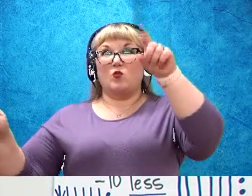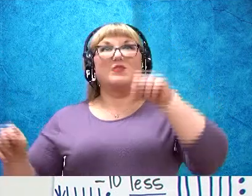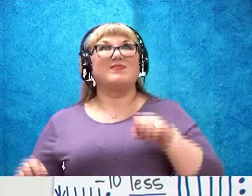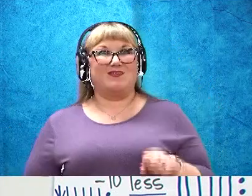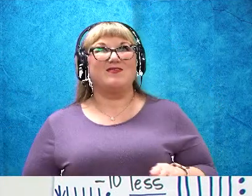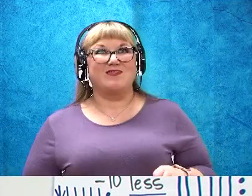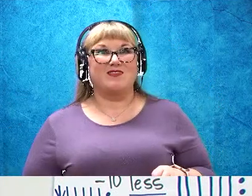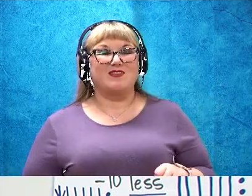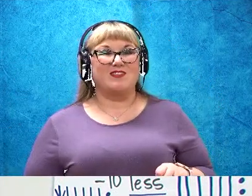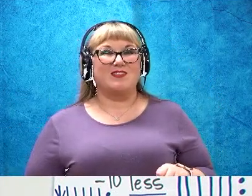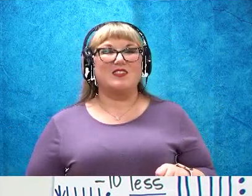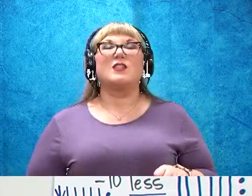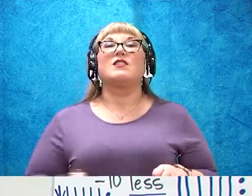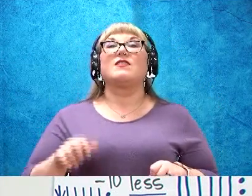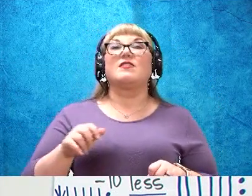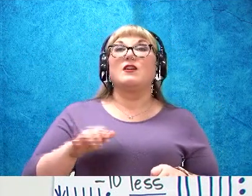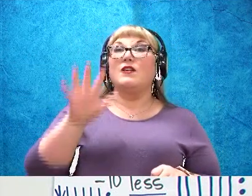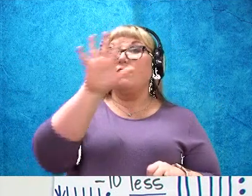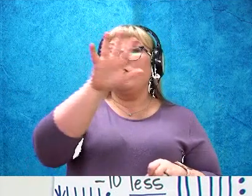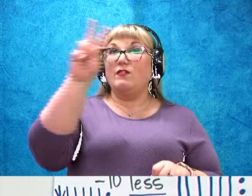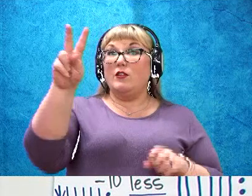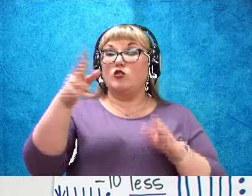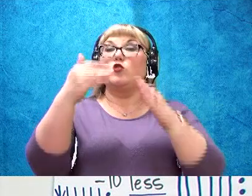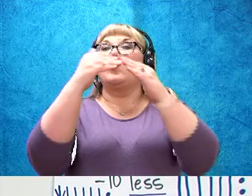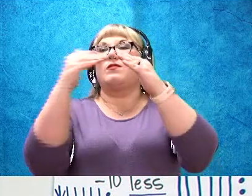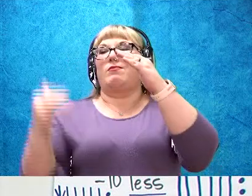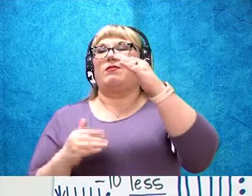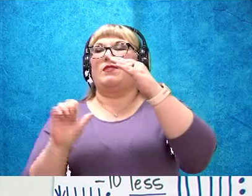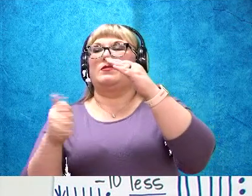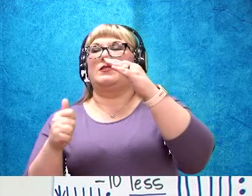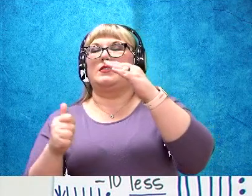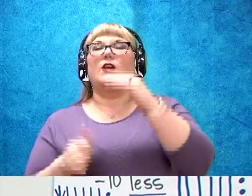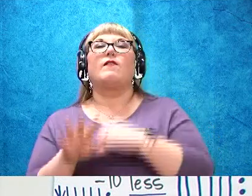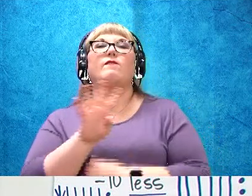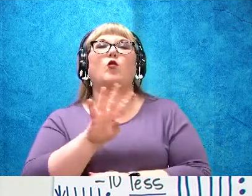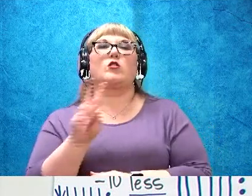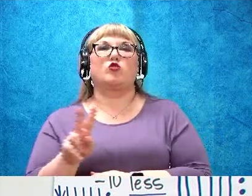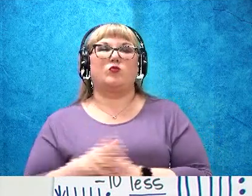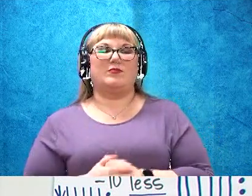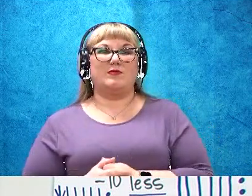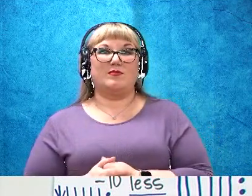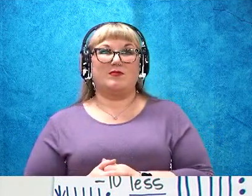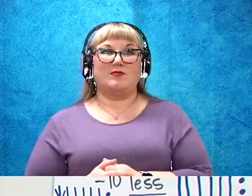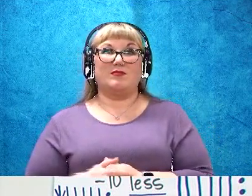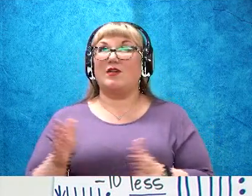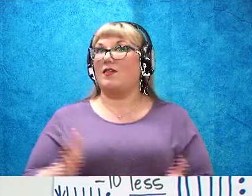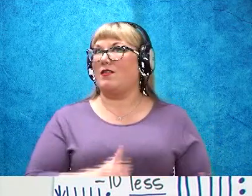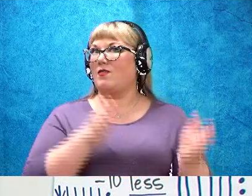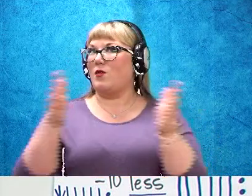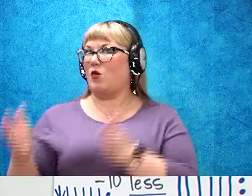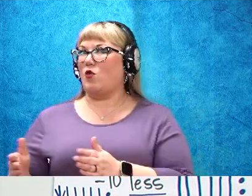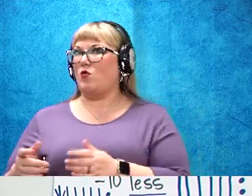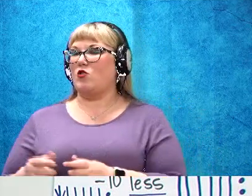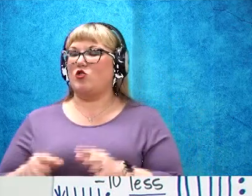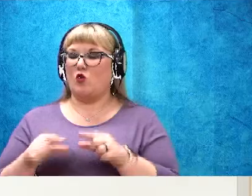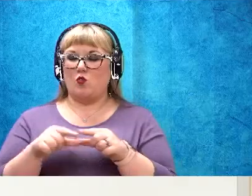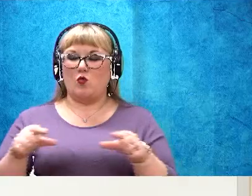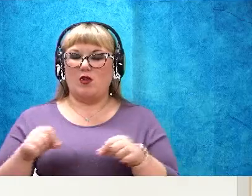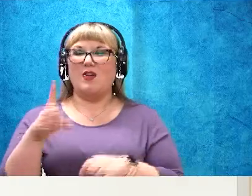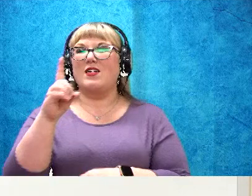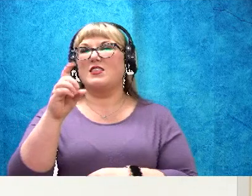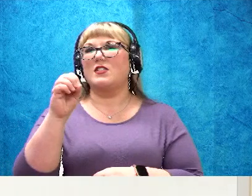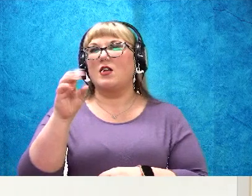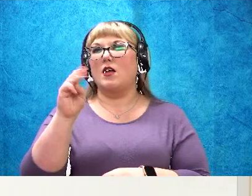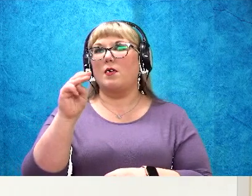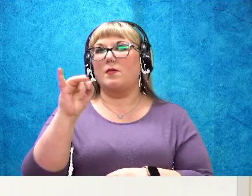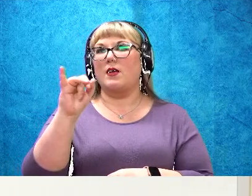less than 52 is 42. Now this next one, I'm going to show you a domino. You probably have